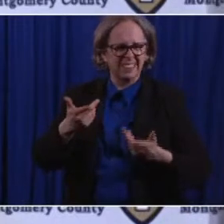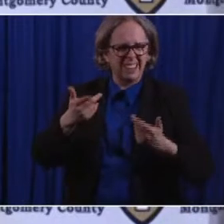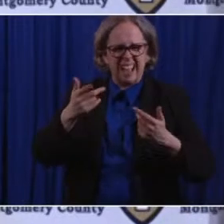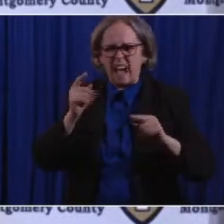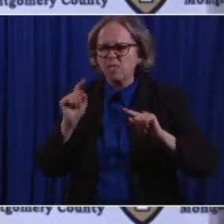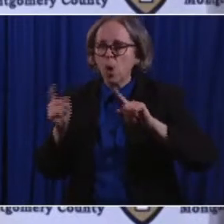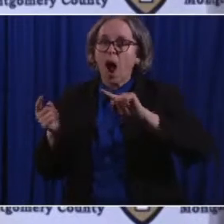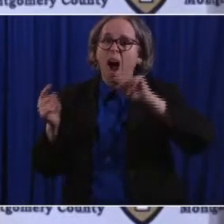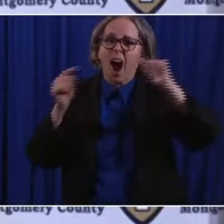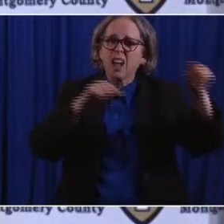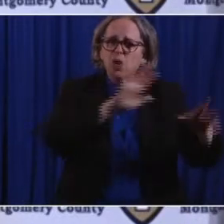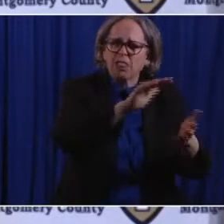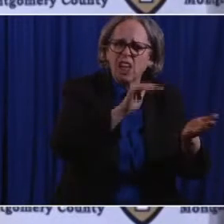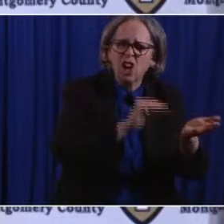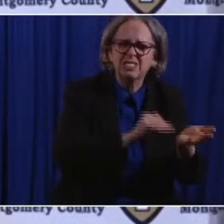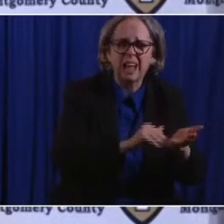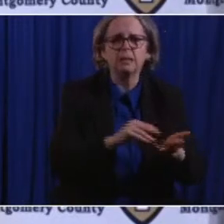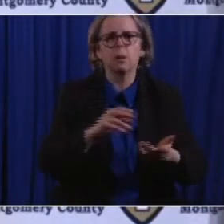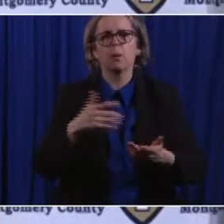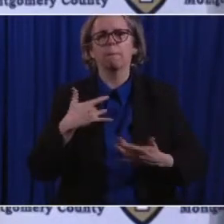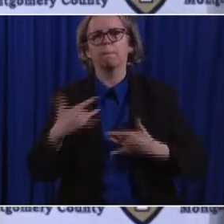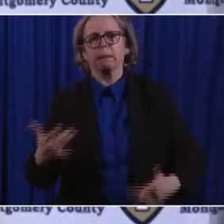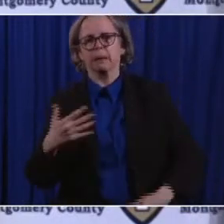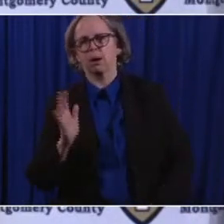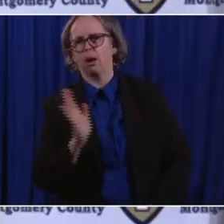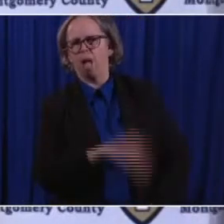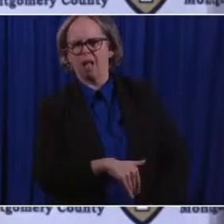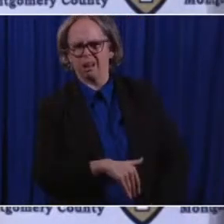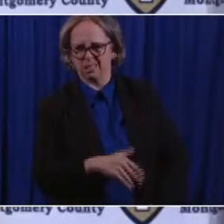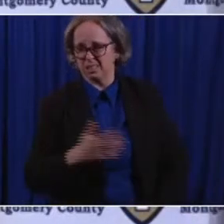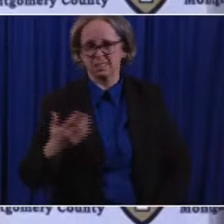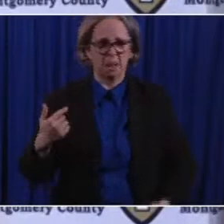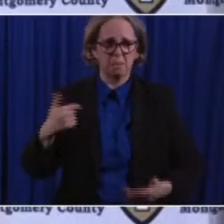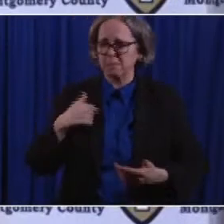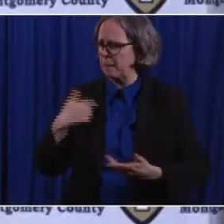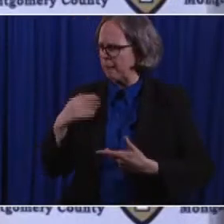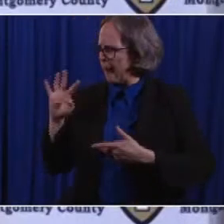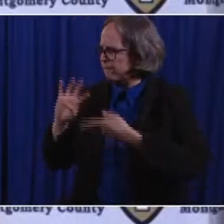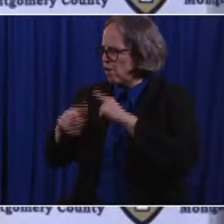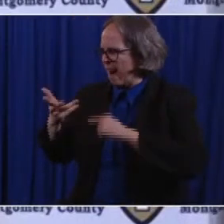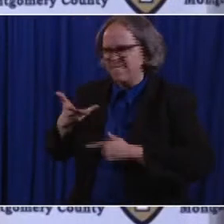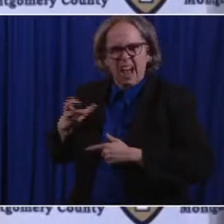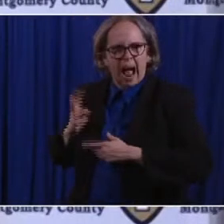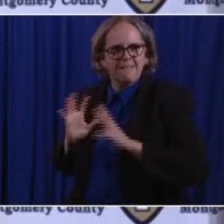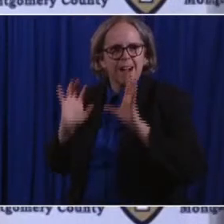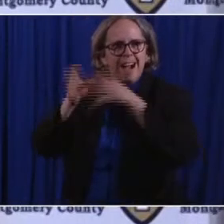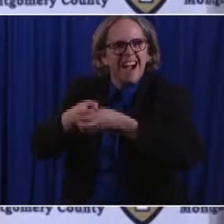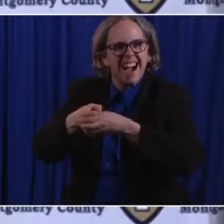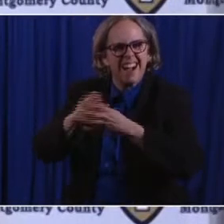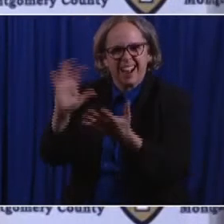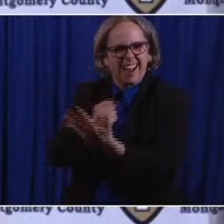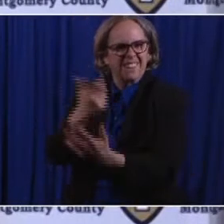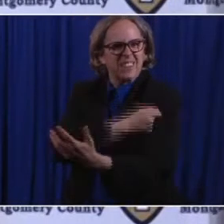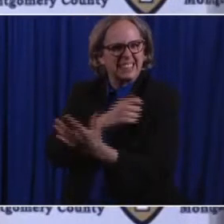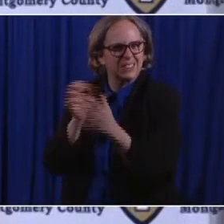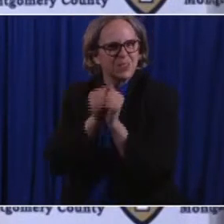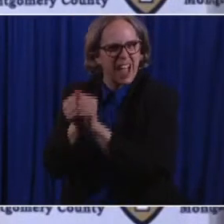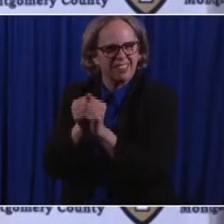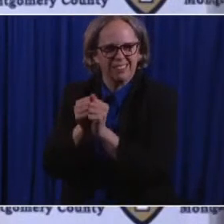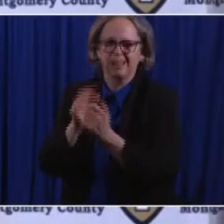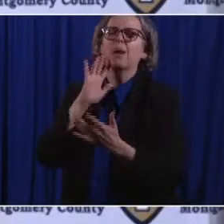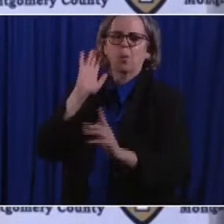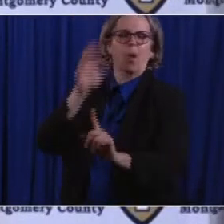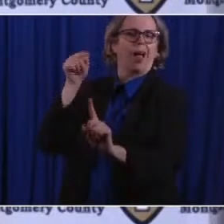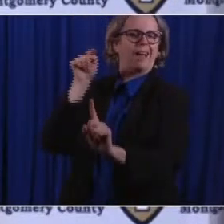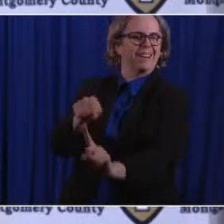peers, their fellow students, are there on campus to get it. So we believe that this will increase the percentage